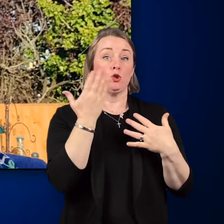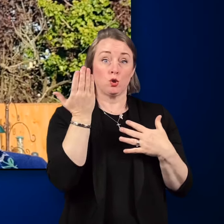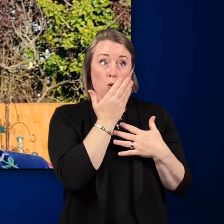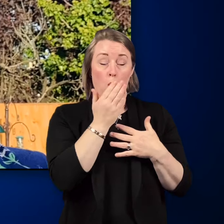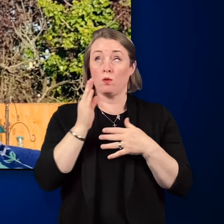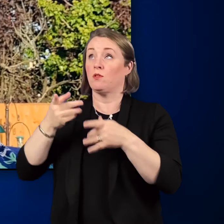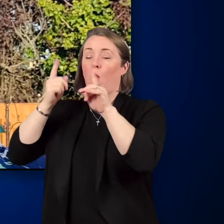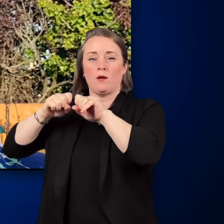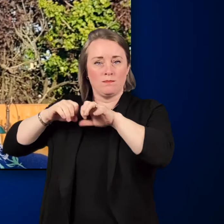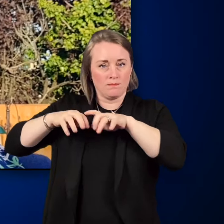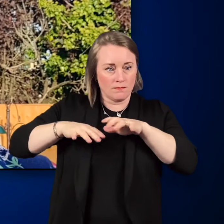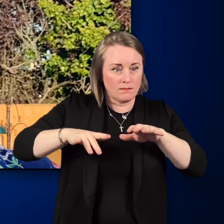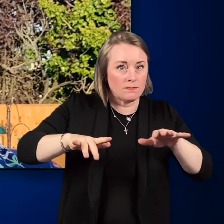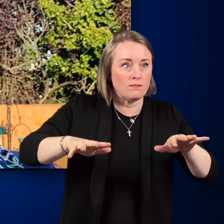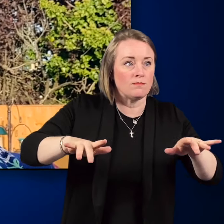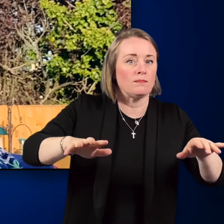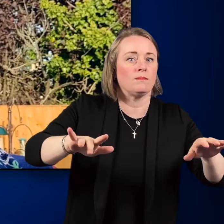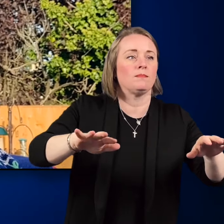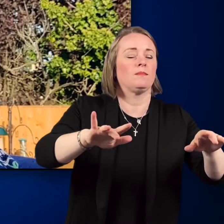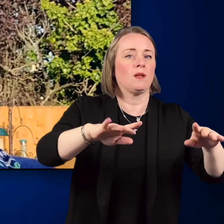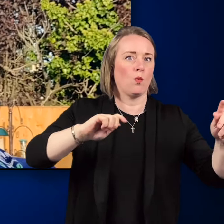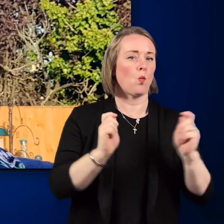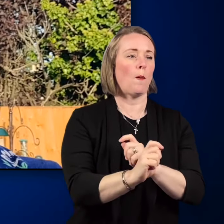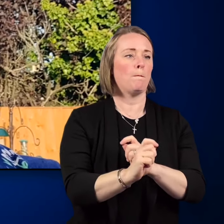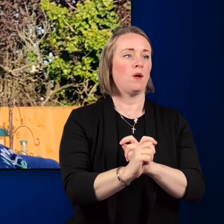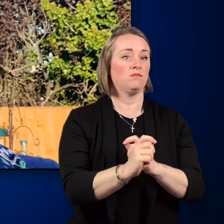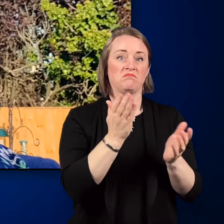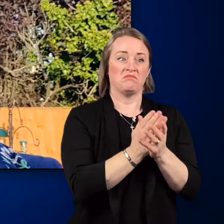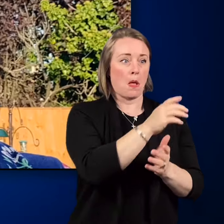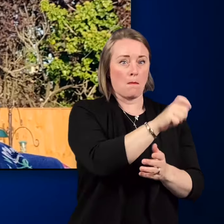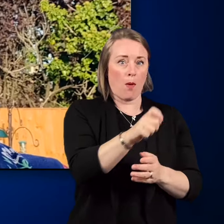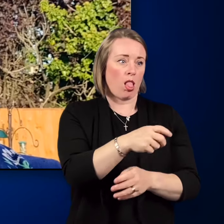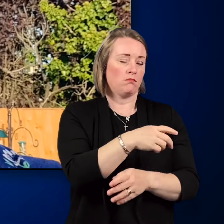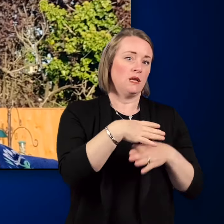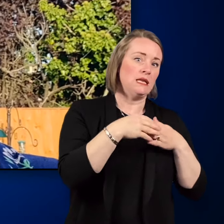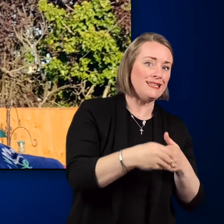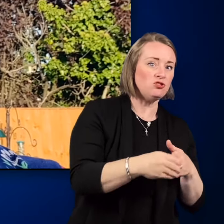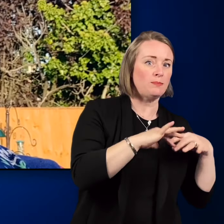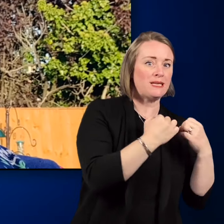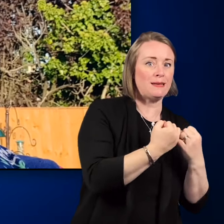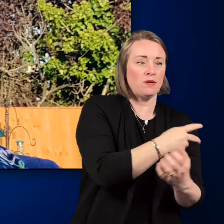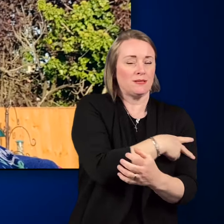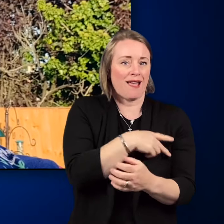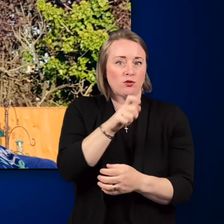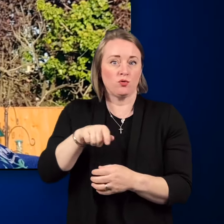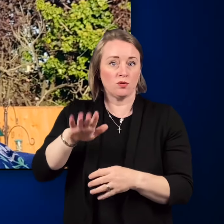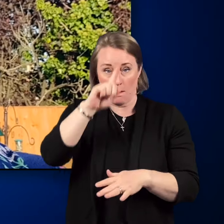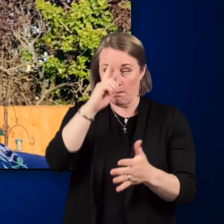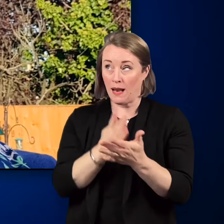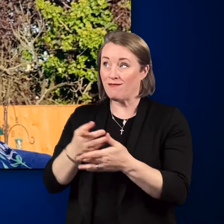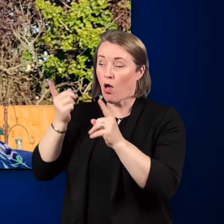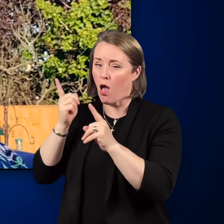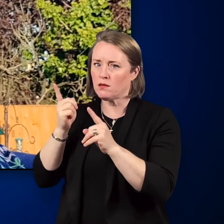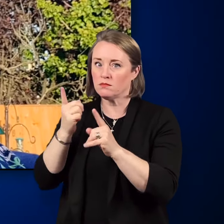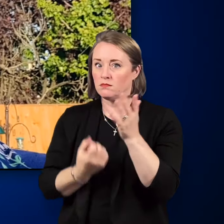staff, and students truly believed in the one true and living God? The ever-increasing number of students and